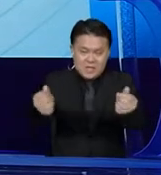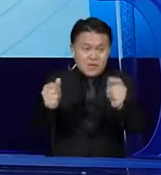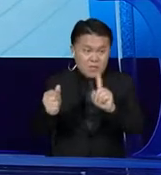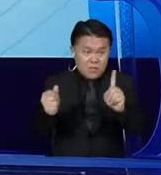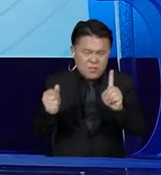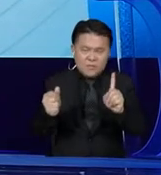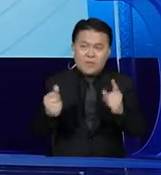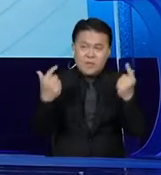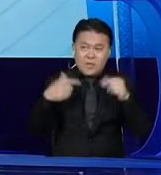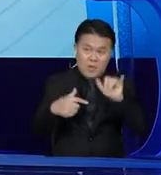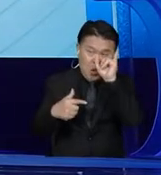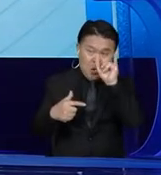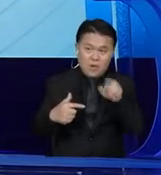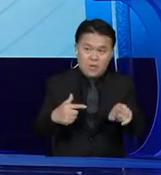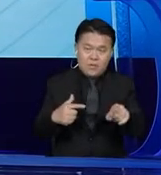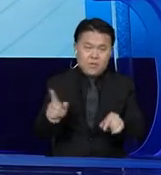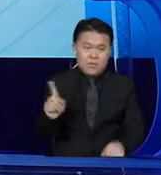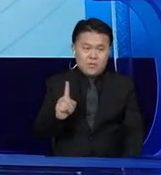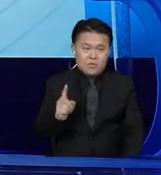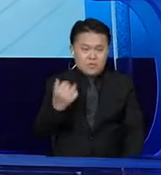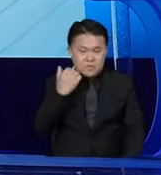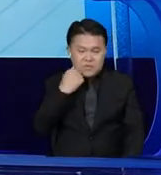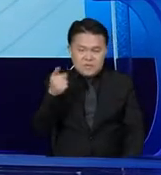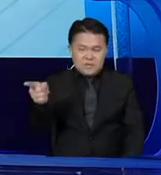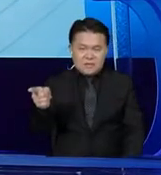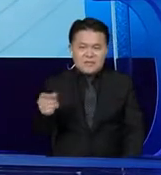for dehumanization and horrific cruelty.